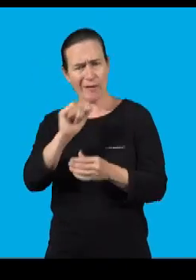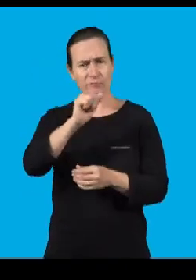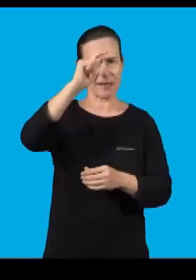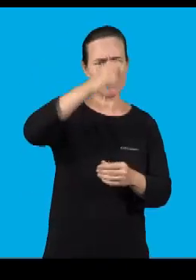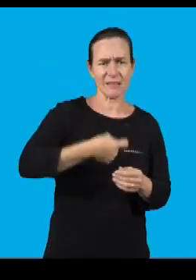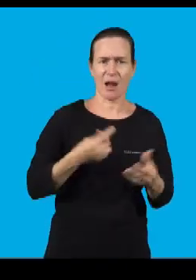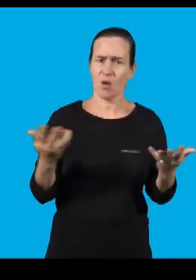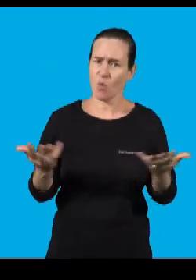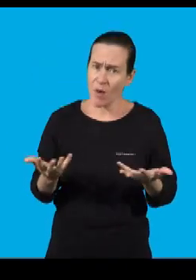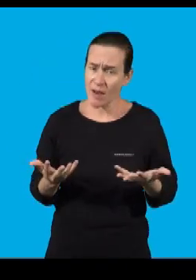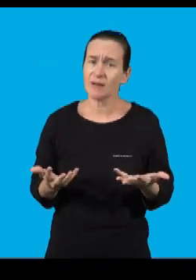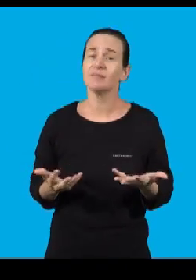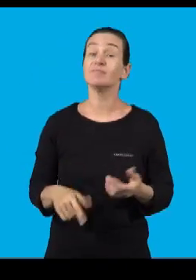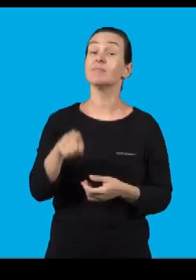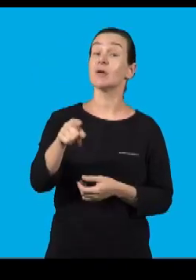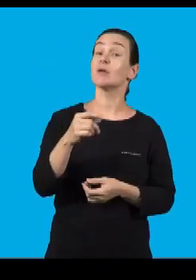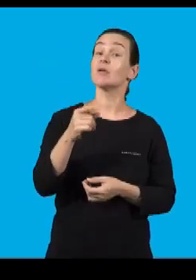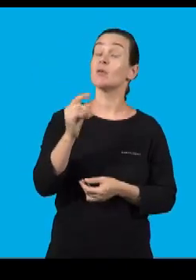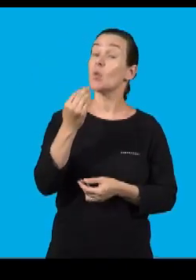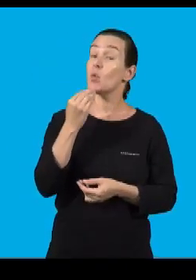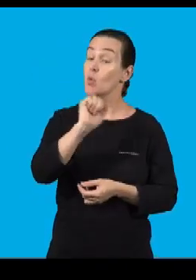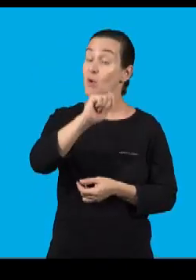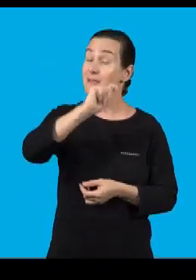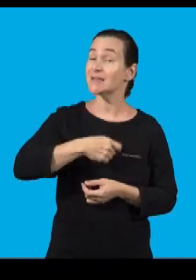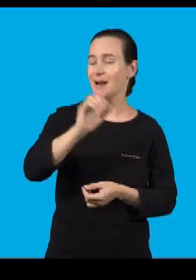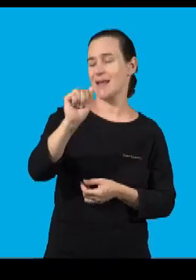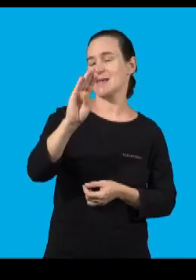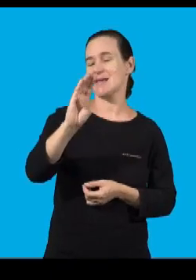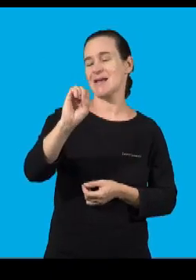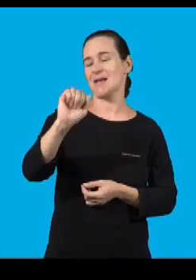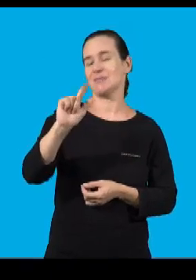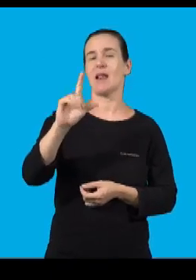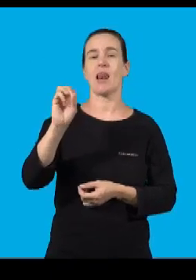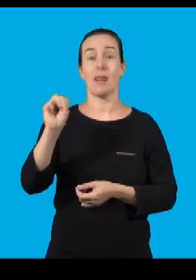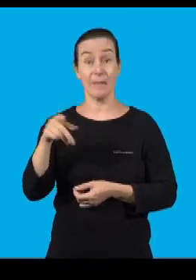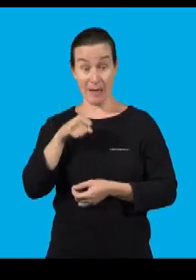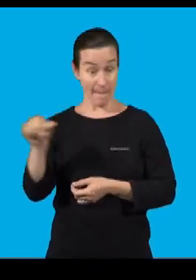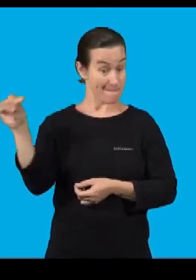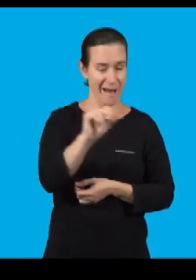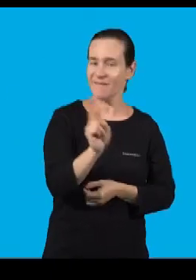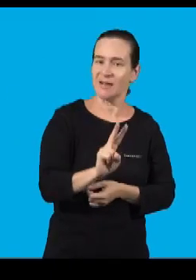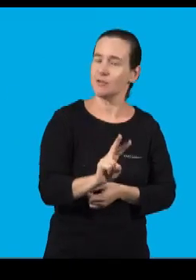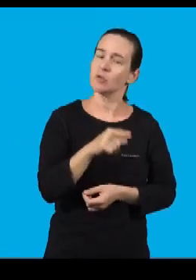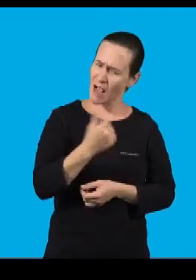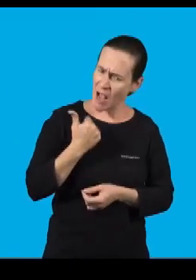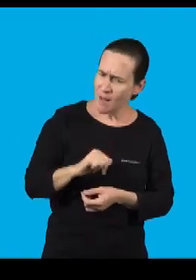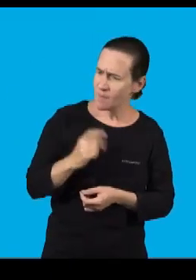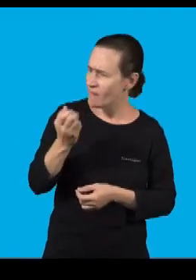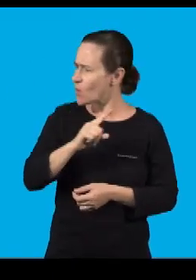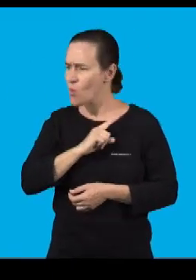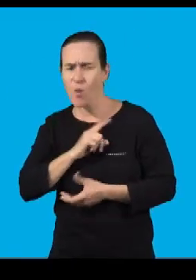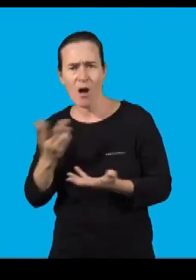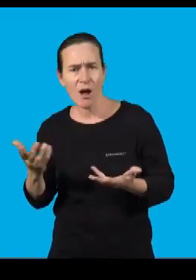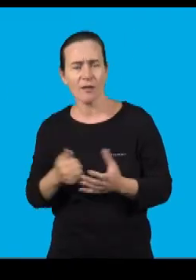his son is Absalom. So Absalom has not returned to the village and he needs to know why. Or he wants to